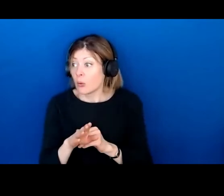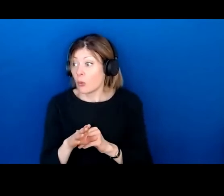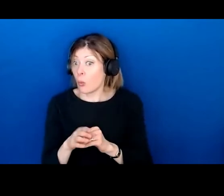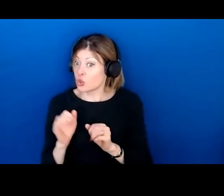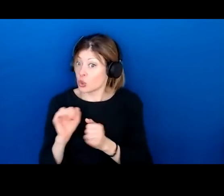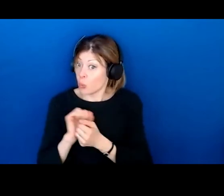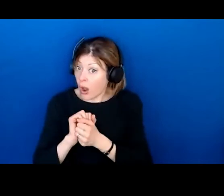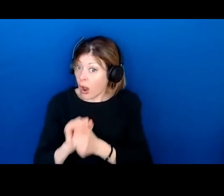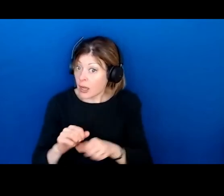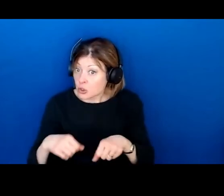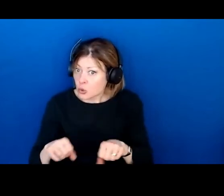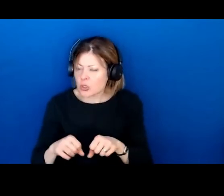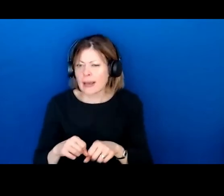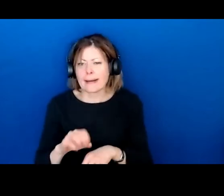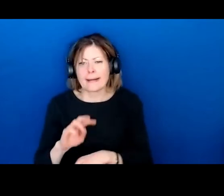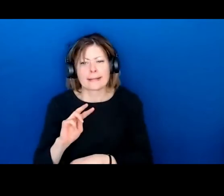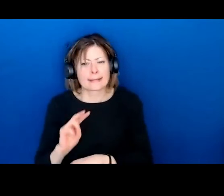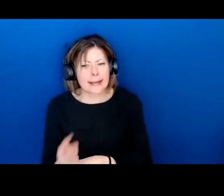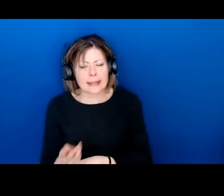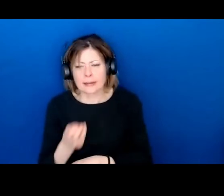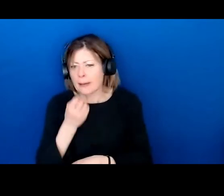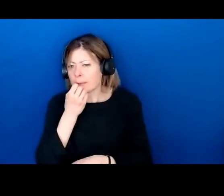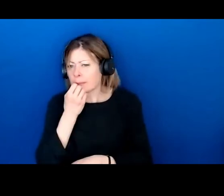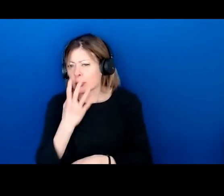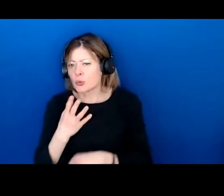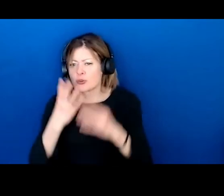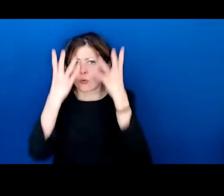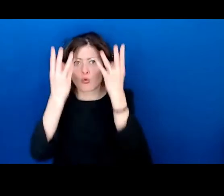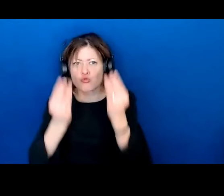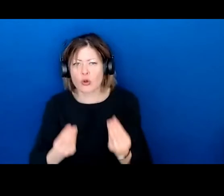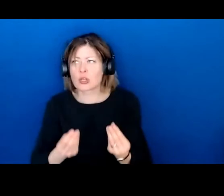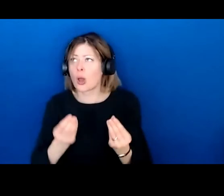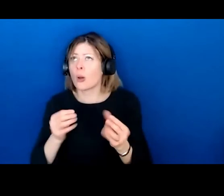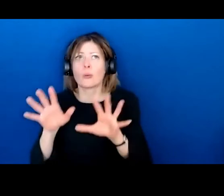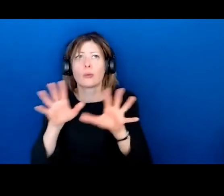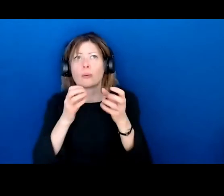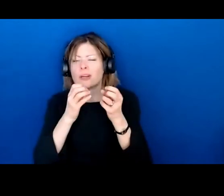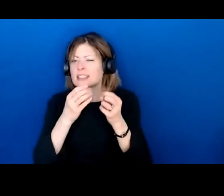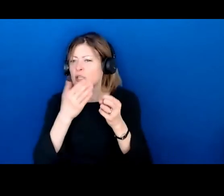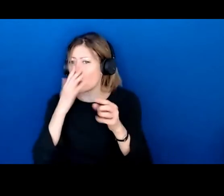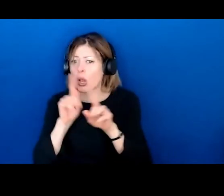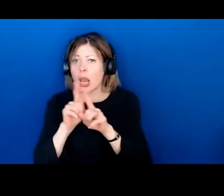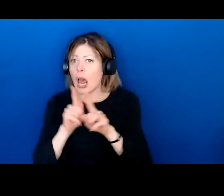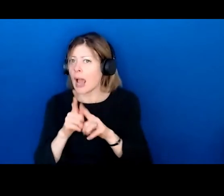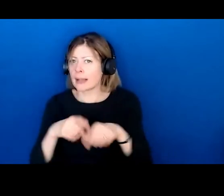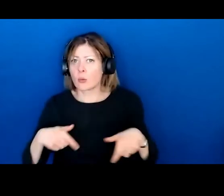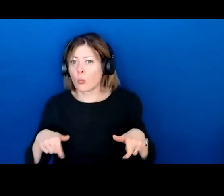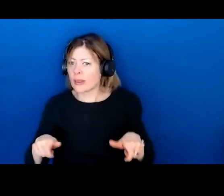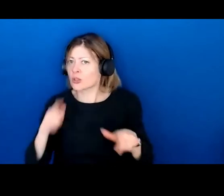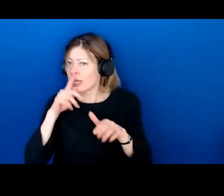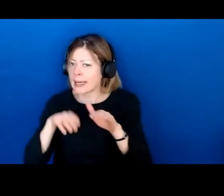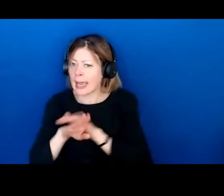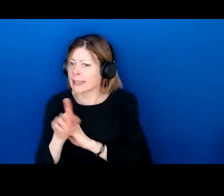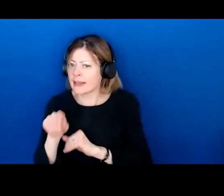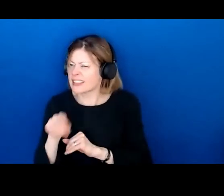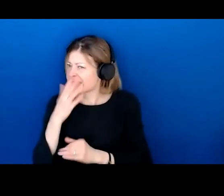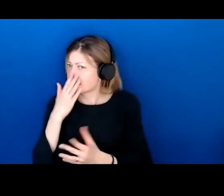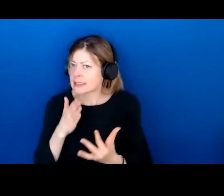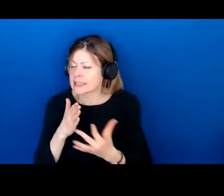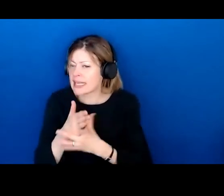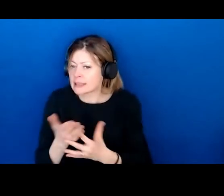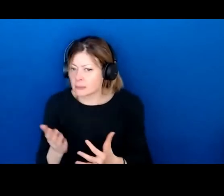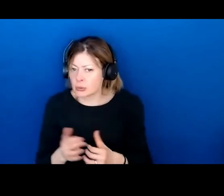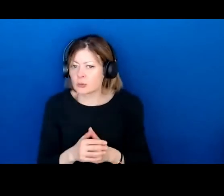grotto? It doesn't look very accessible. Right. Okay. So yes, we welcome people